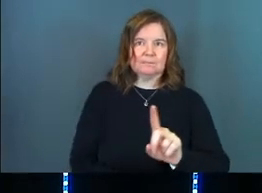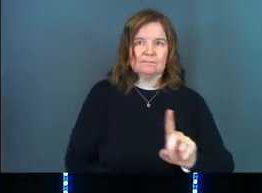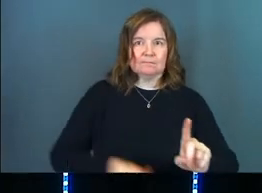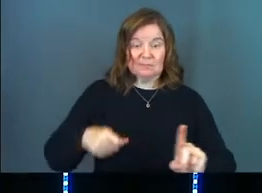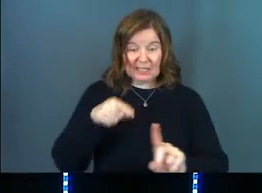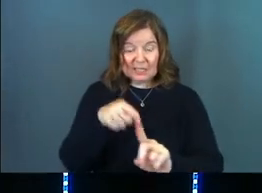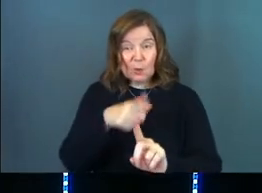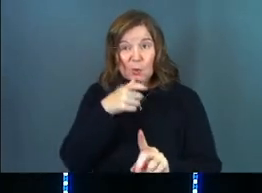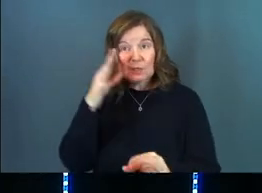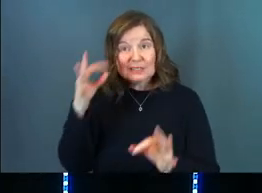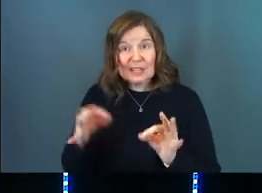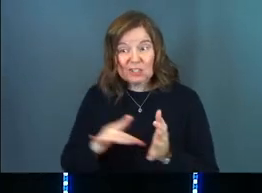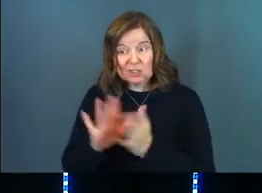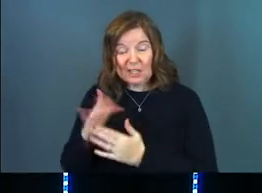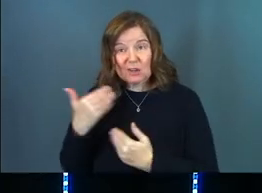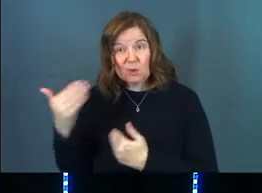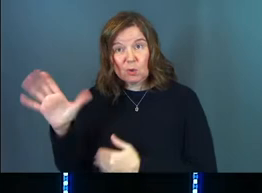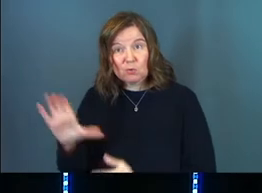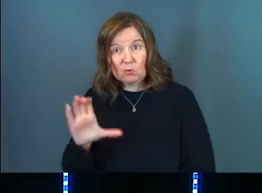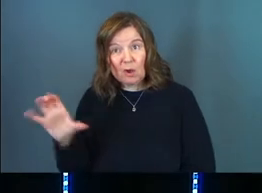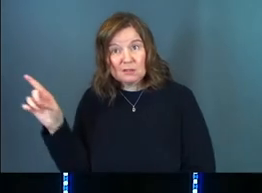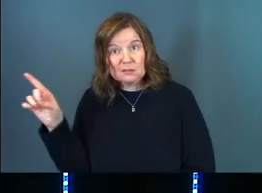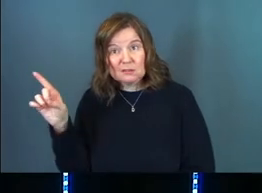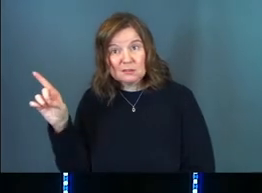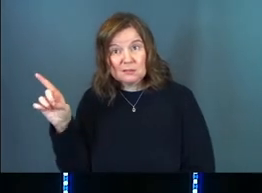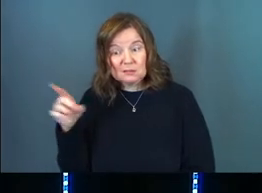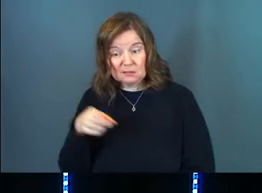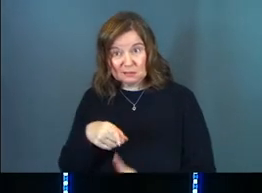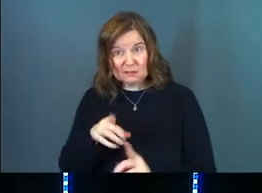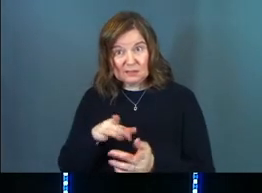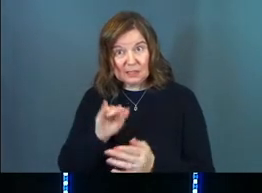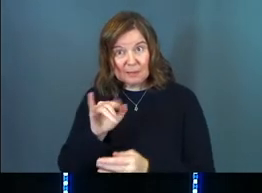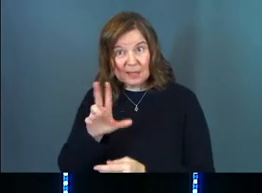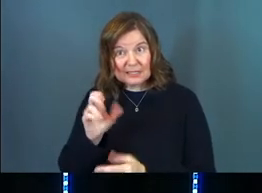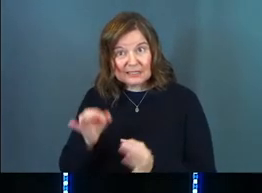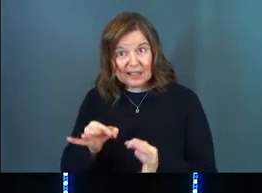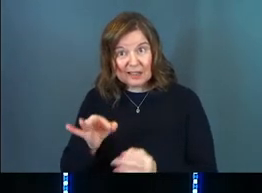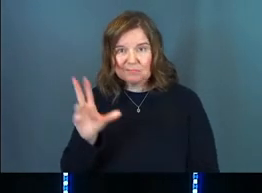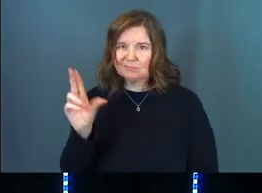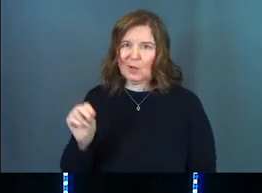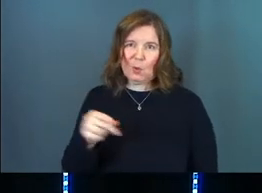Is Malchus the one that decided Jesus had to go to a cross? No.